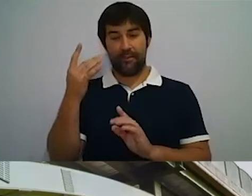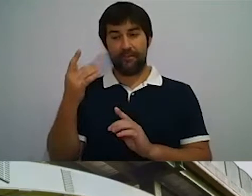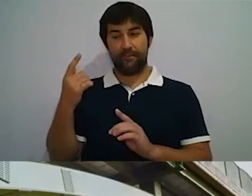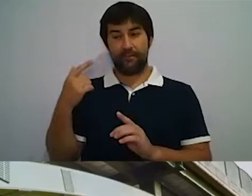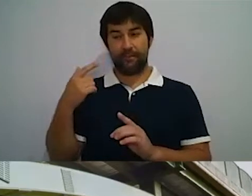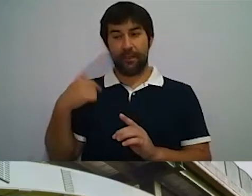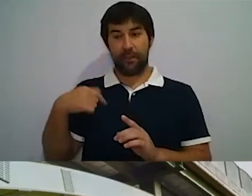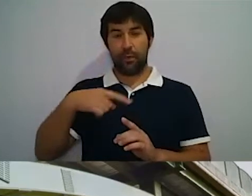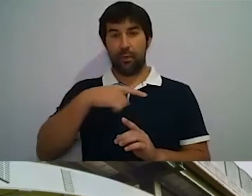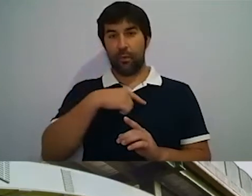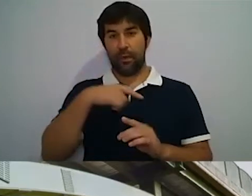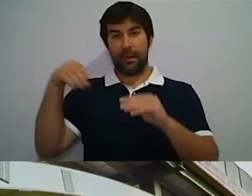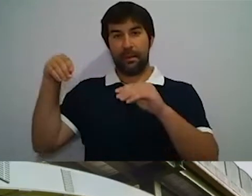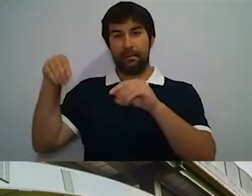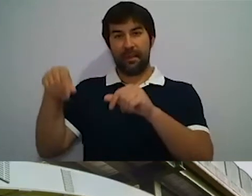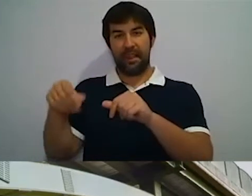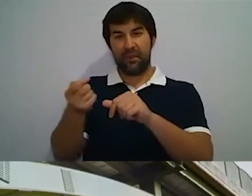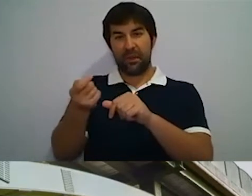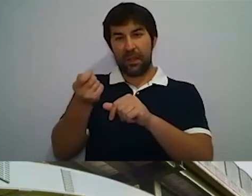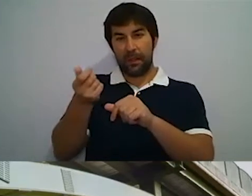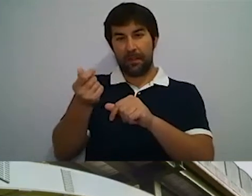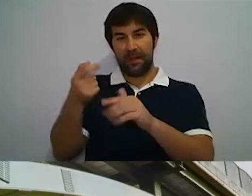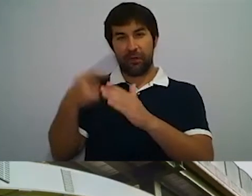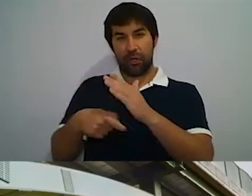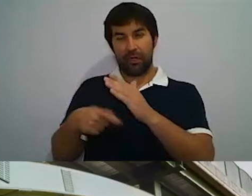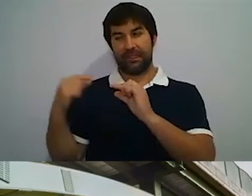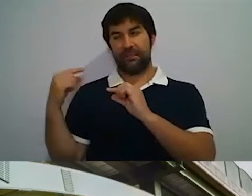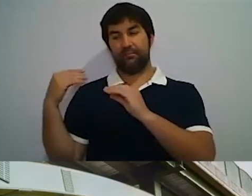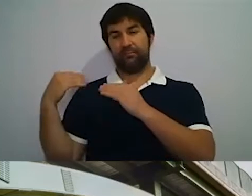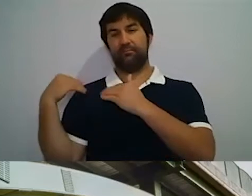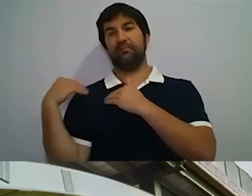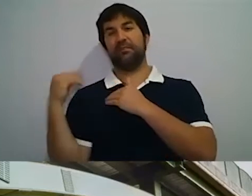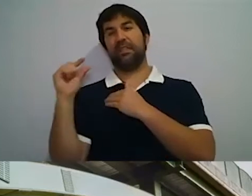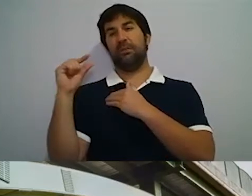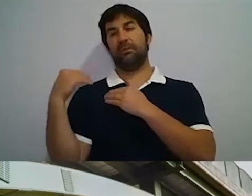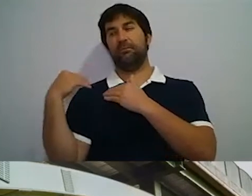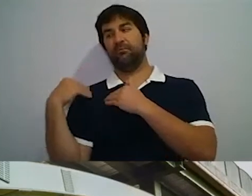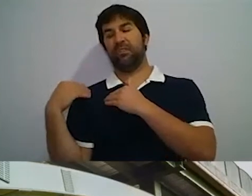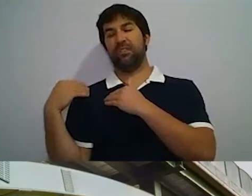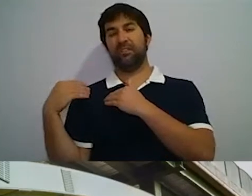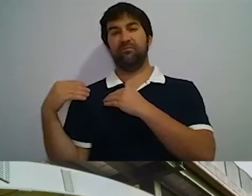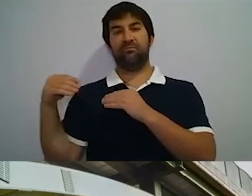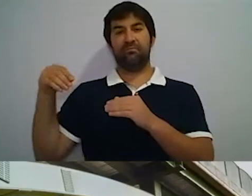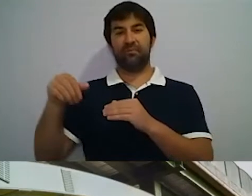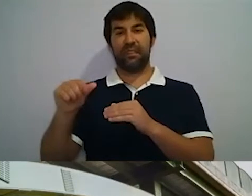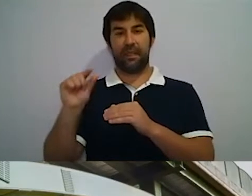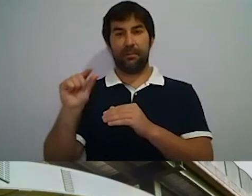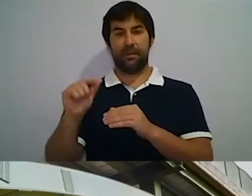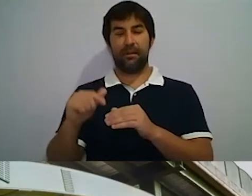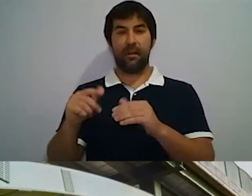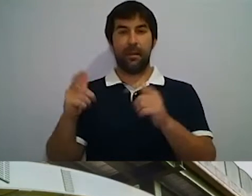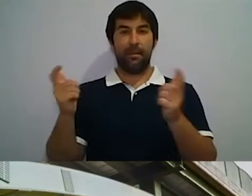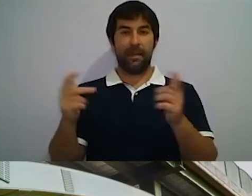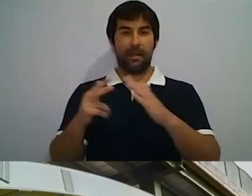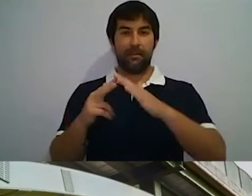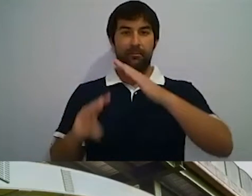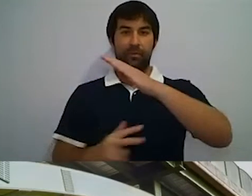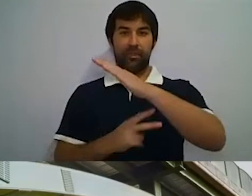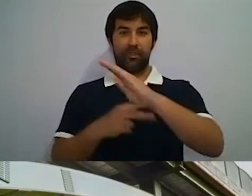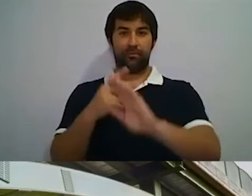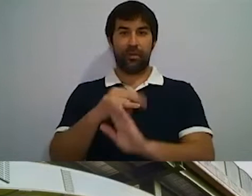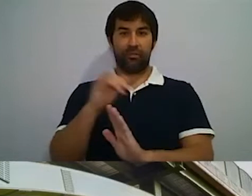prioritize those efforts that we expend capital budget on so that we can really lay a sound foundation for